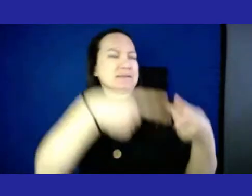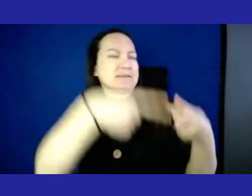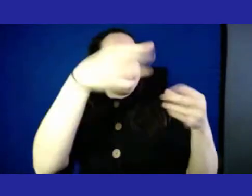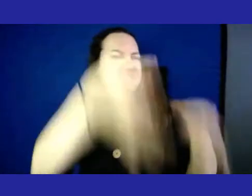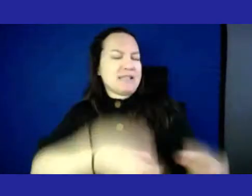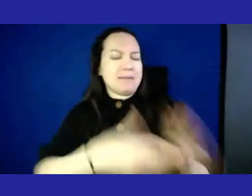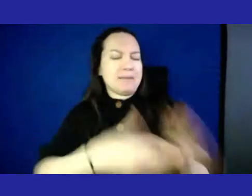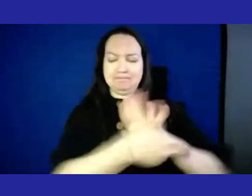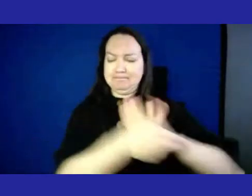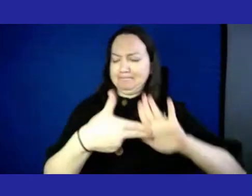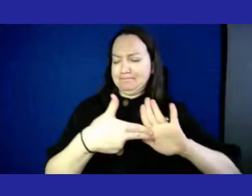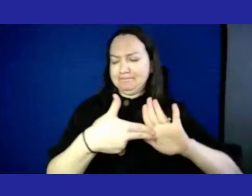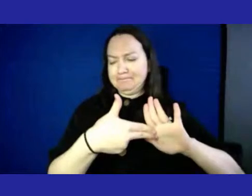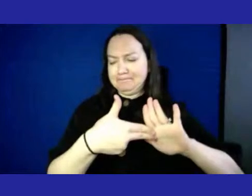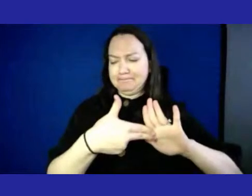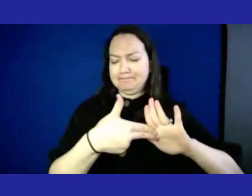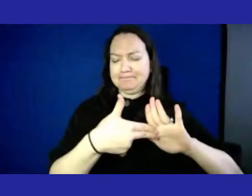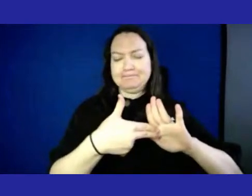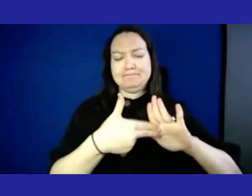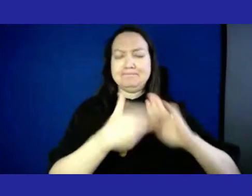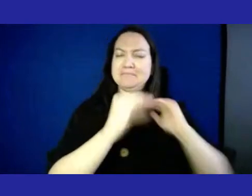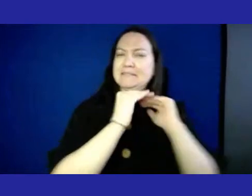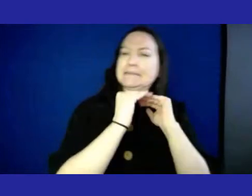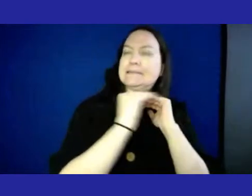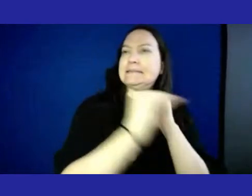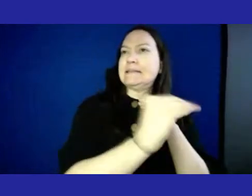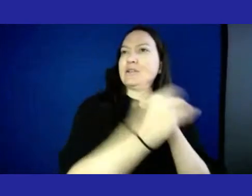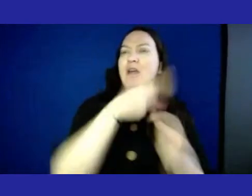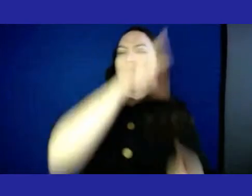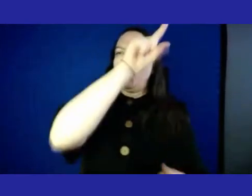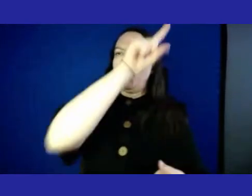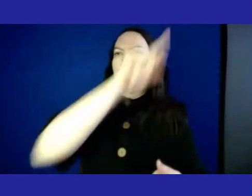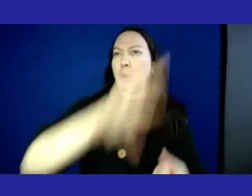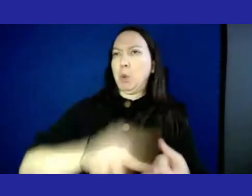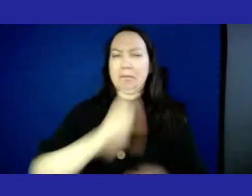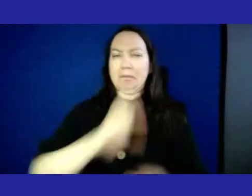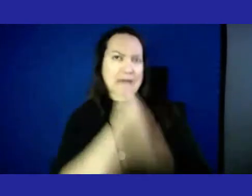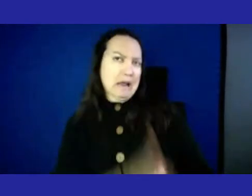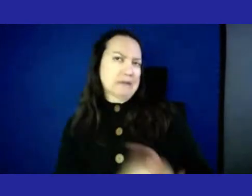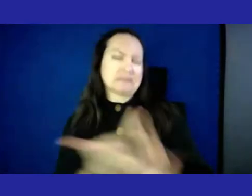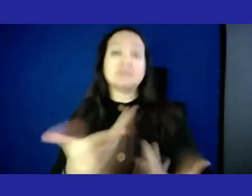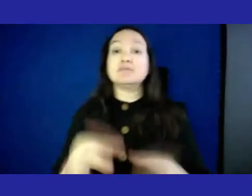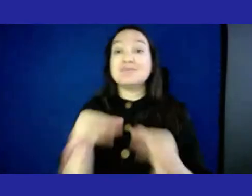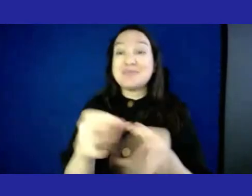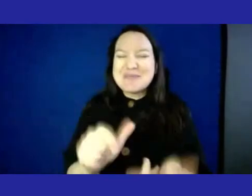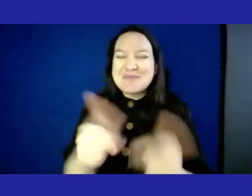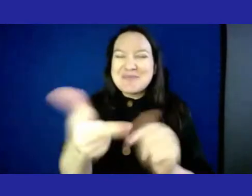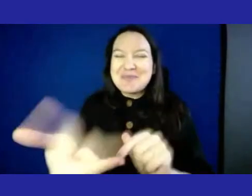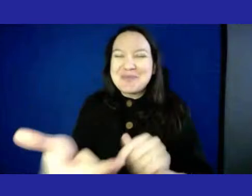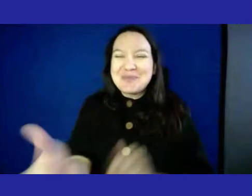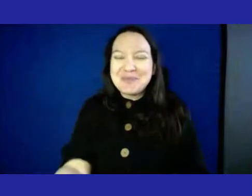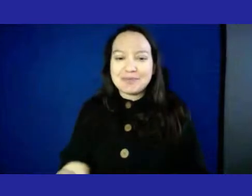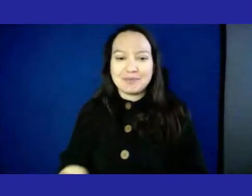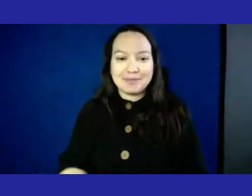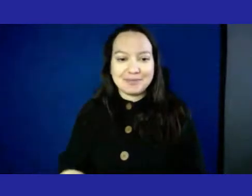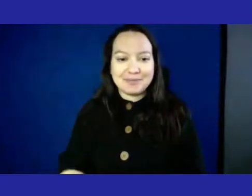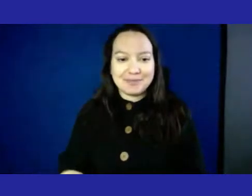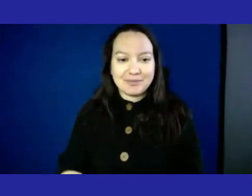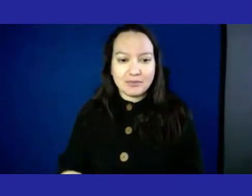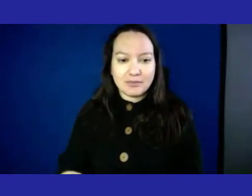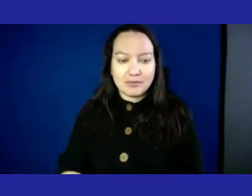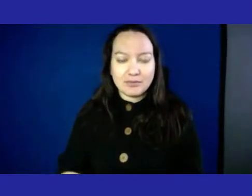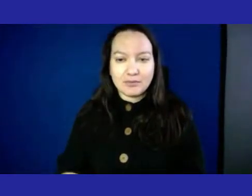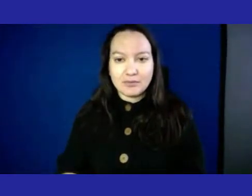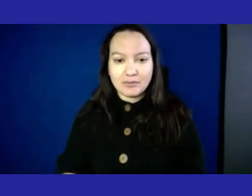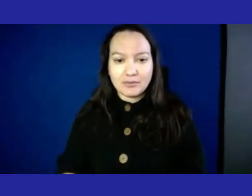a steady state where we're exiting or not? So for sort of determining the go